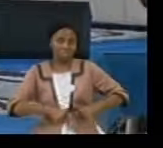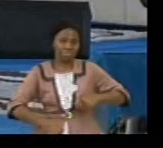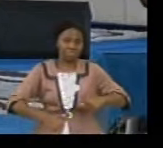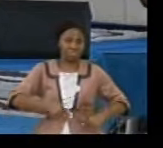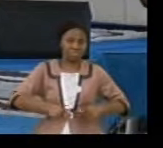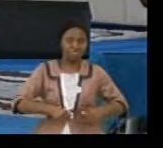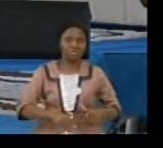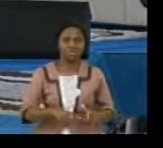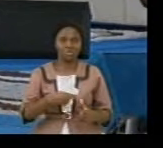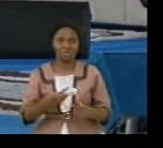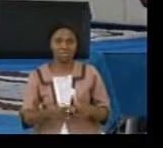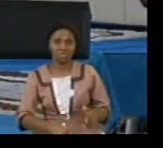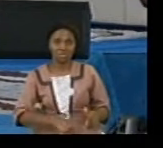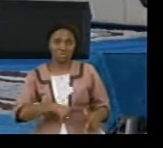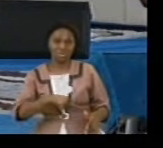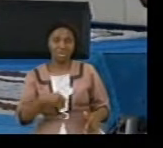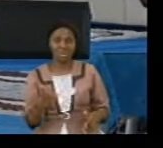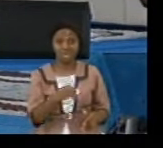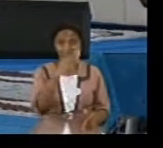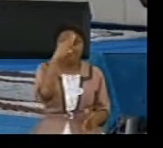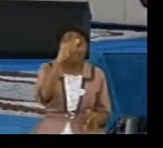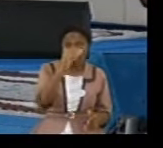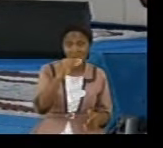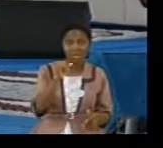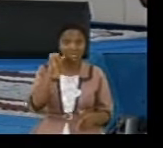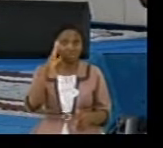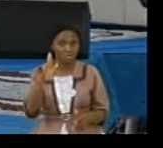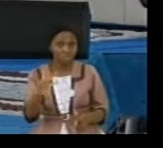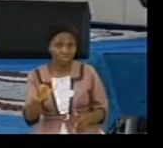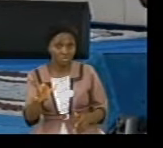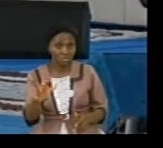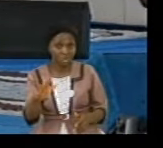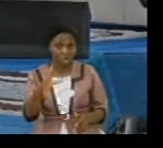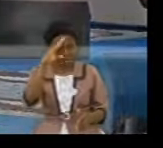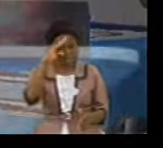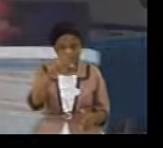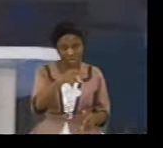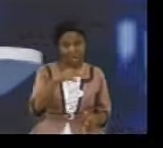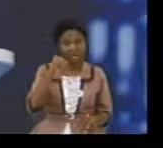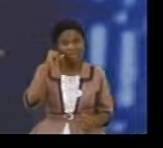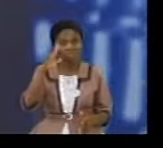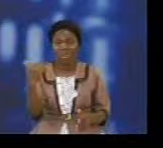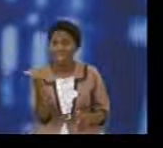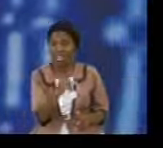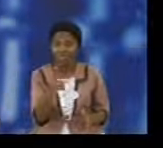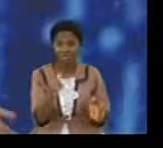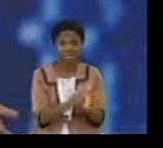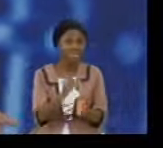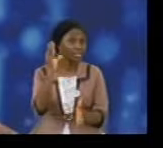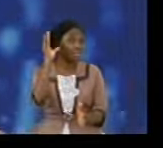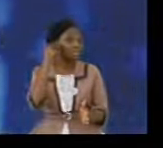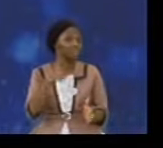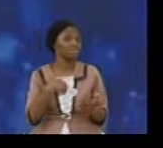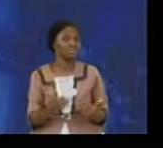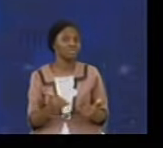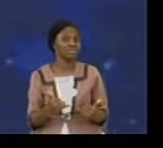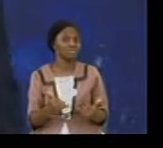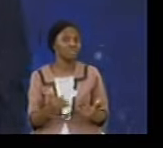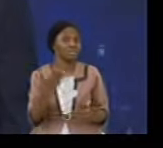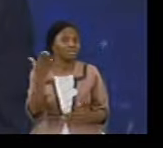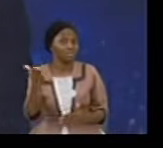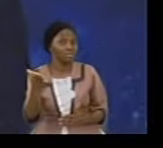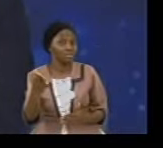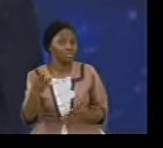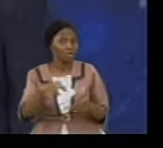any man, any woman, anyone hearing me now, anyone here or there, anywhere,